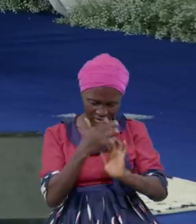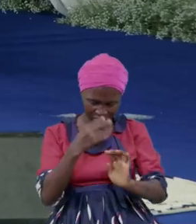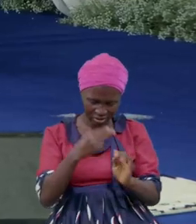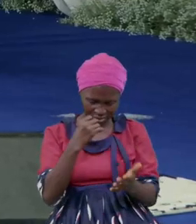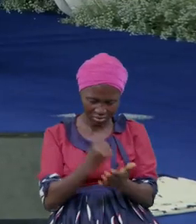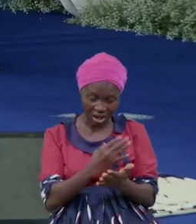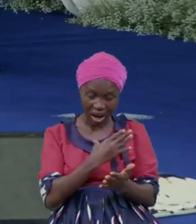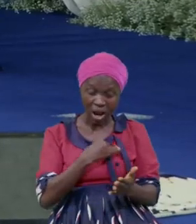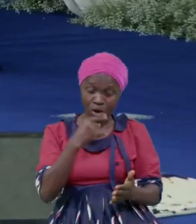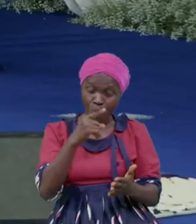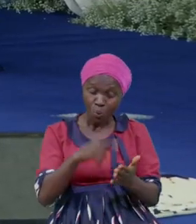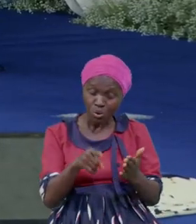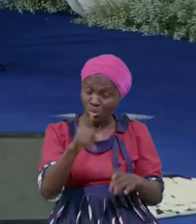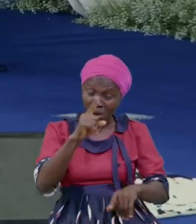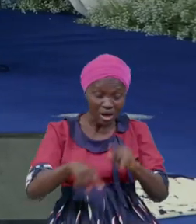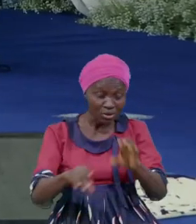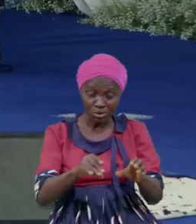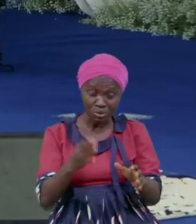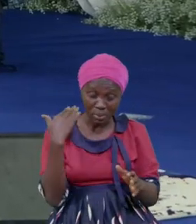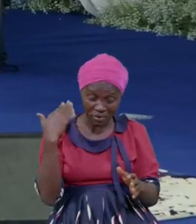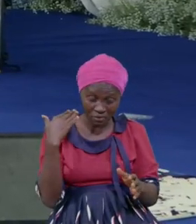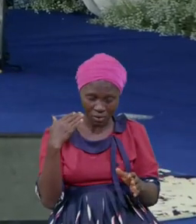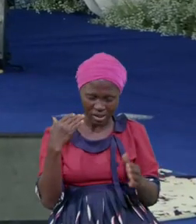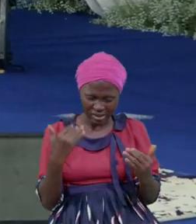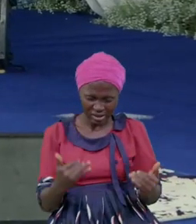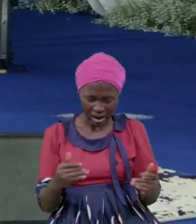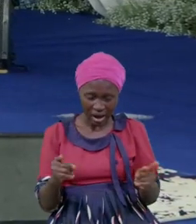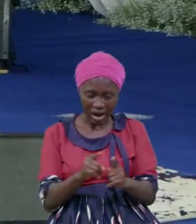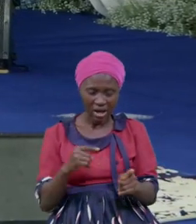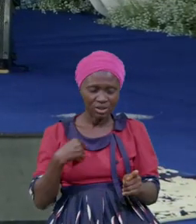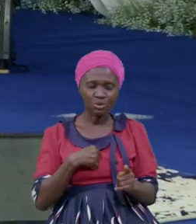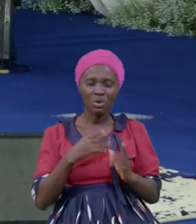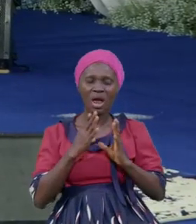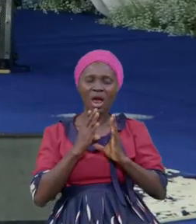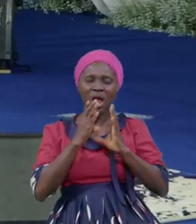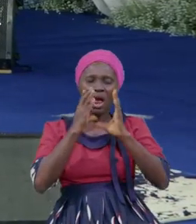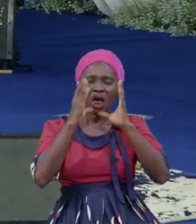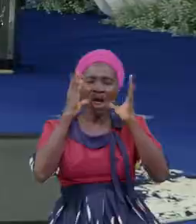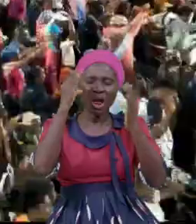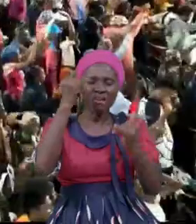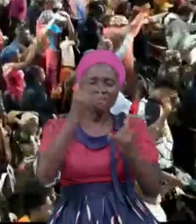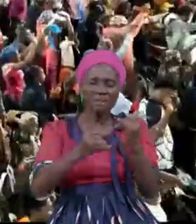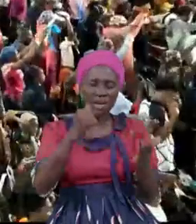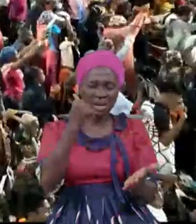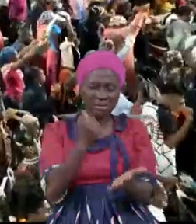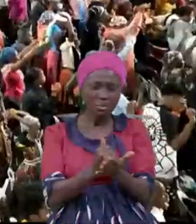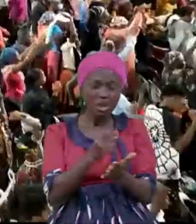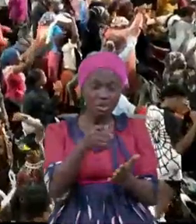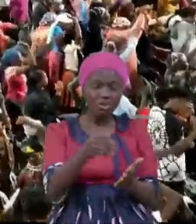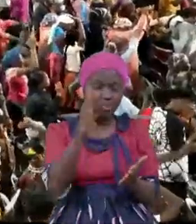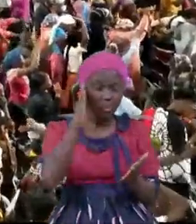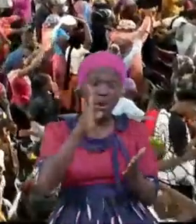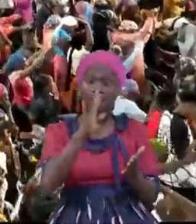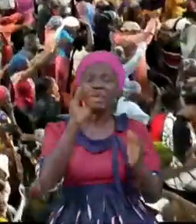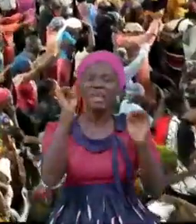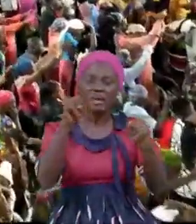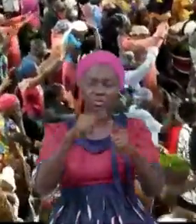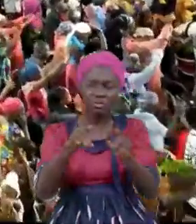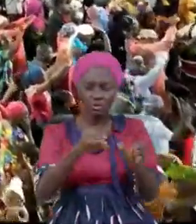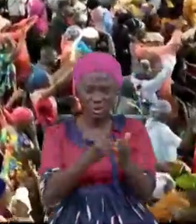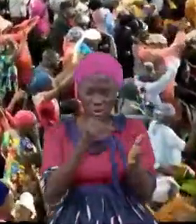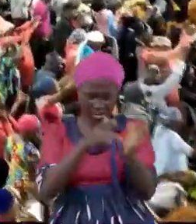we say the final amen now, you will be able to do. Lord,